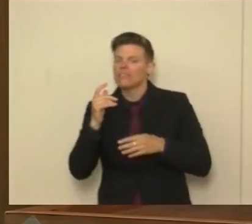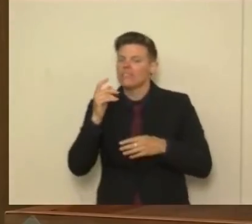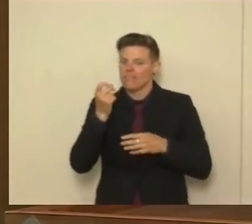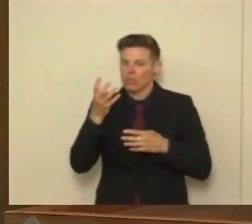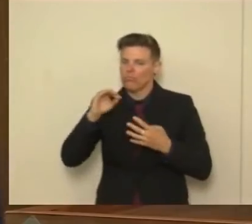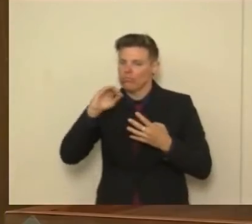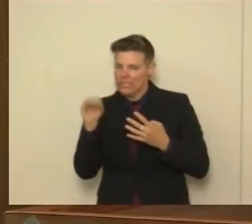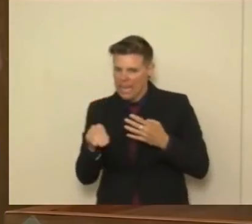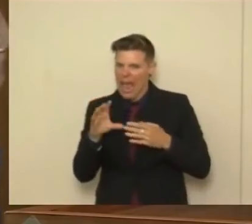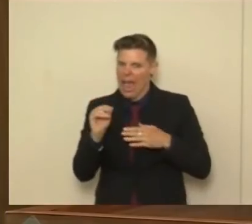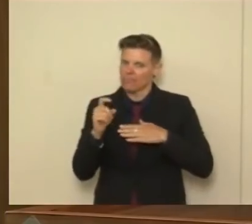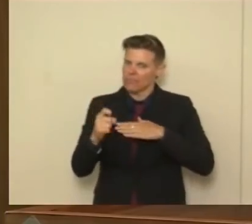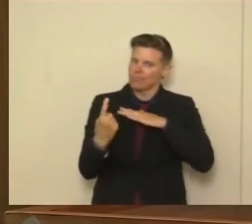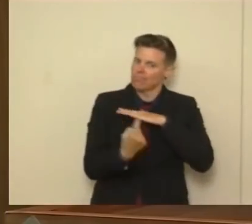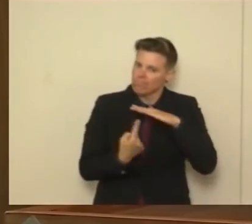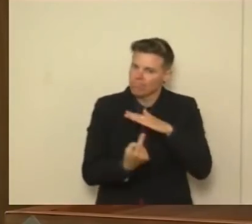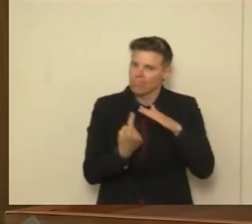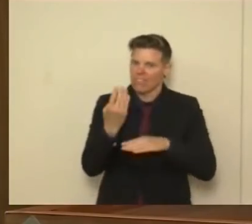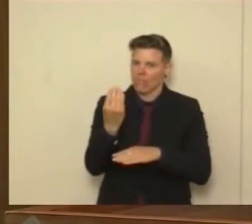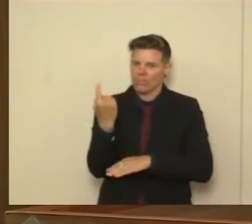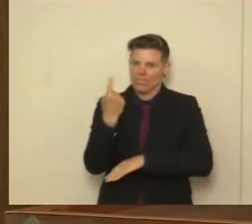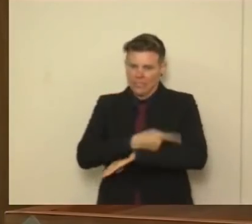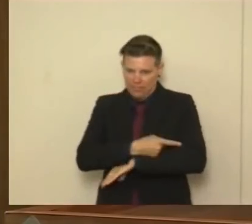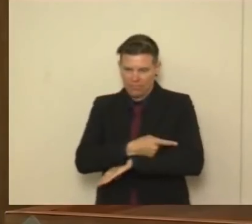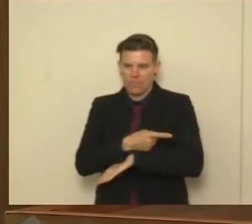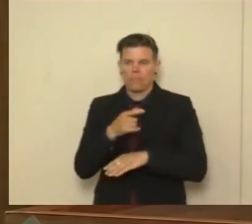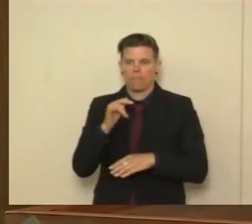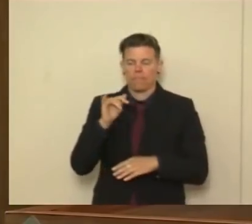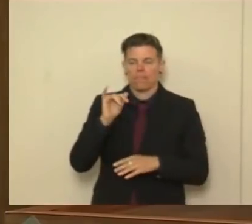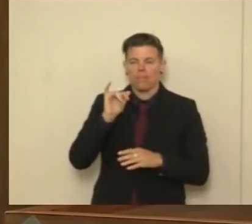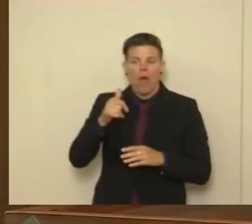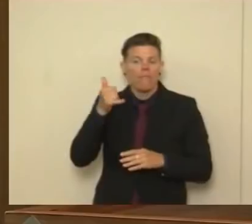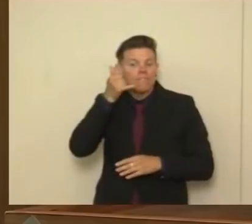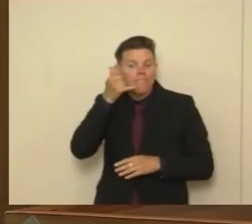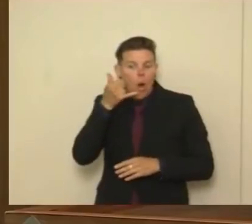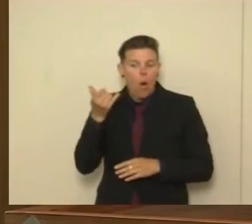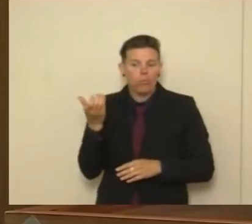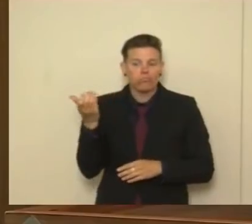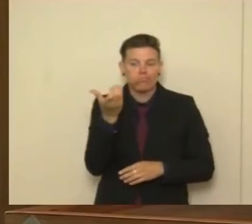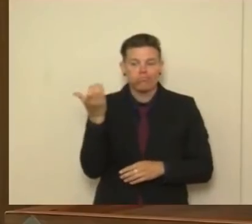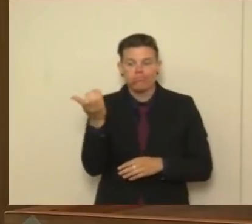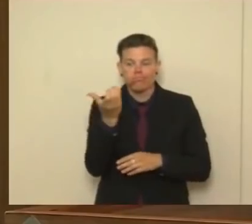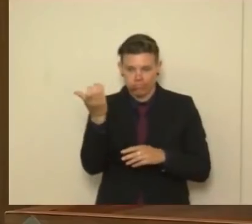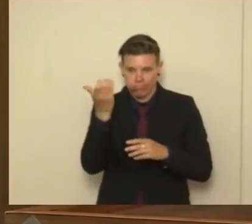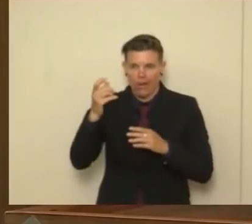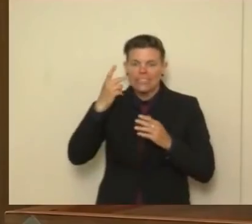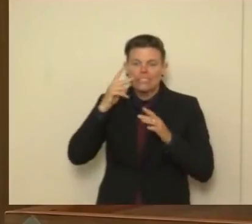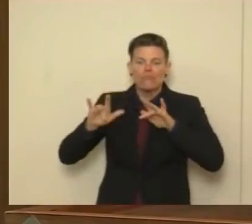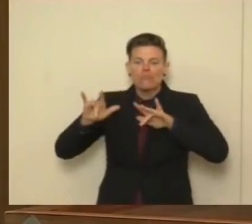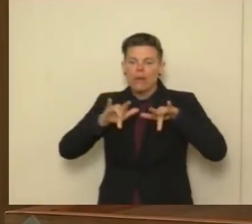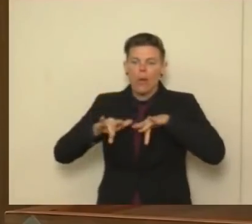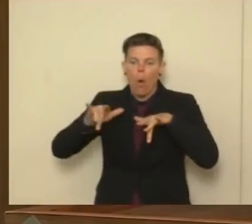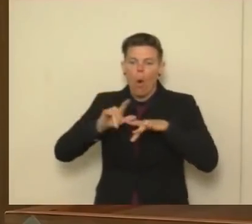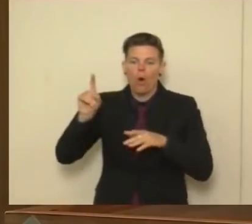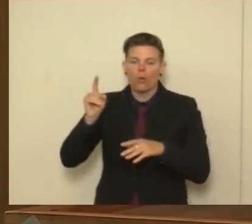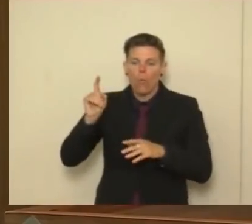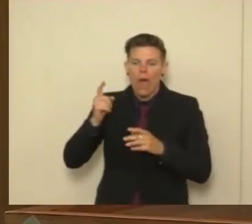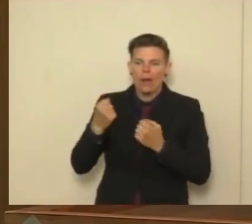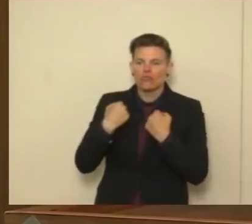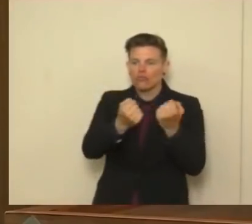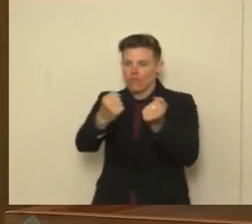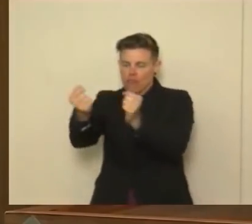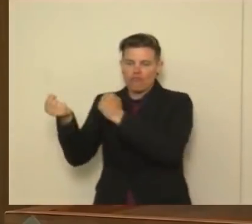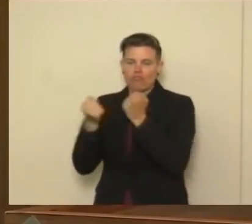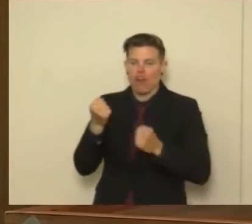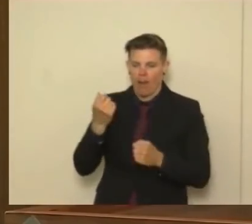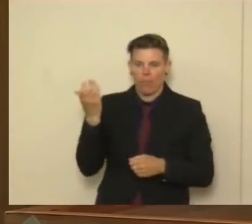the cell phone mobility, but that continues to increase. Some regions of the state are very close to